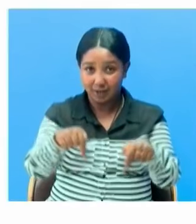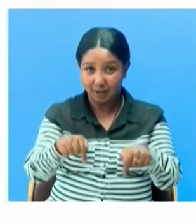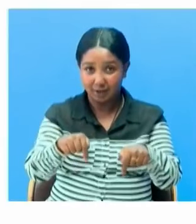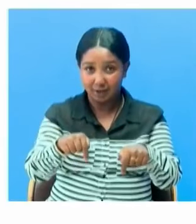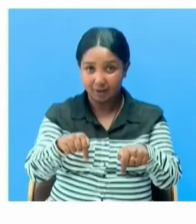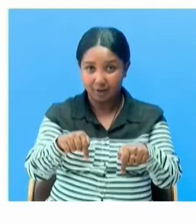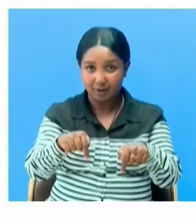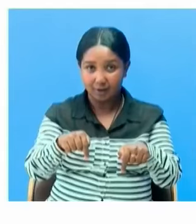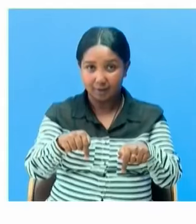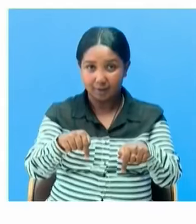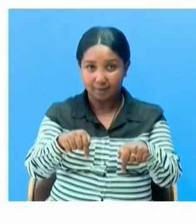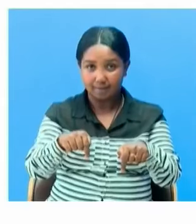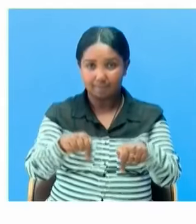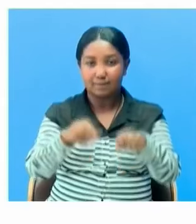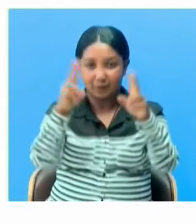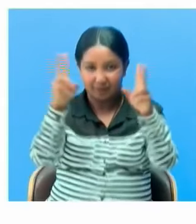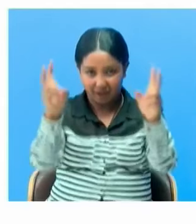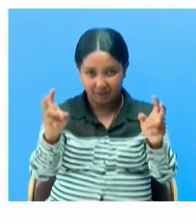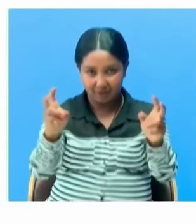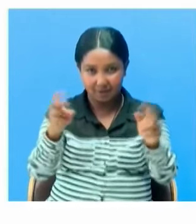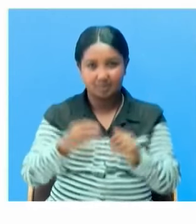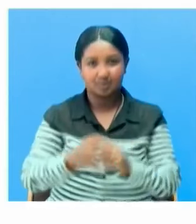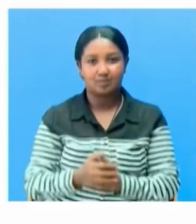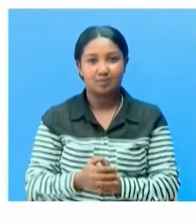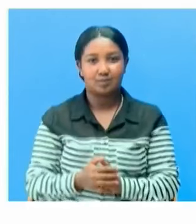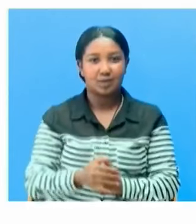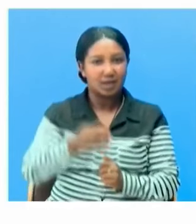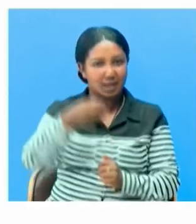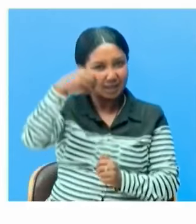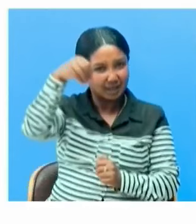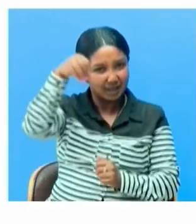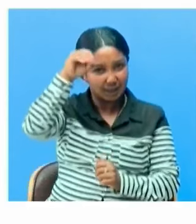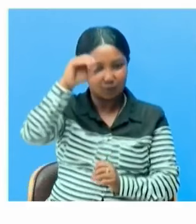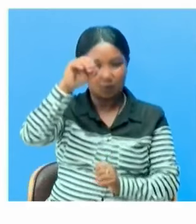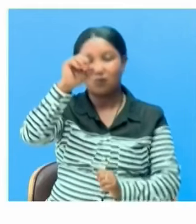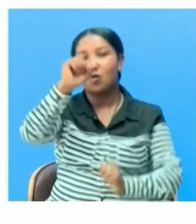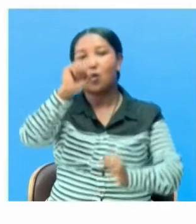topic is degrees of comparison.